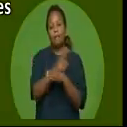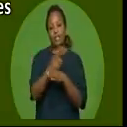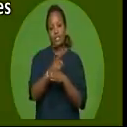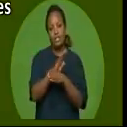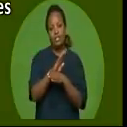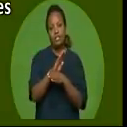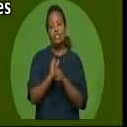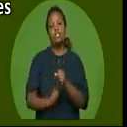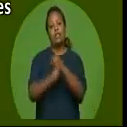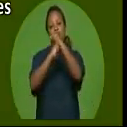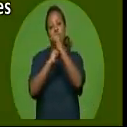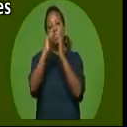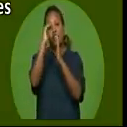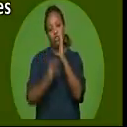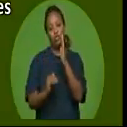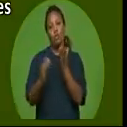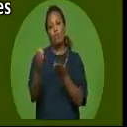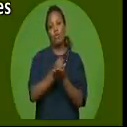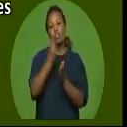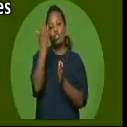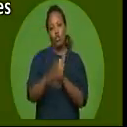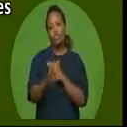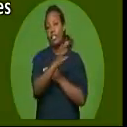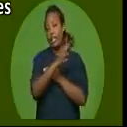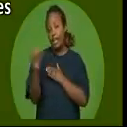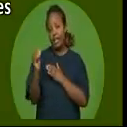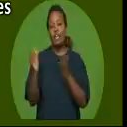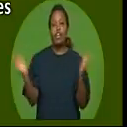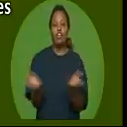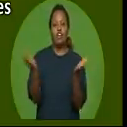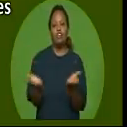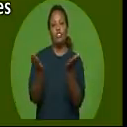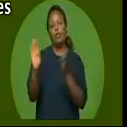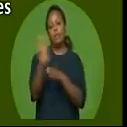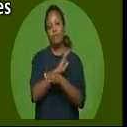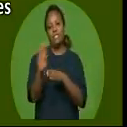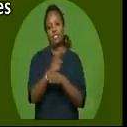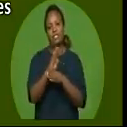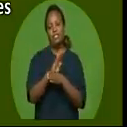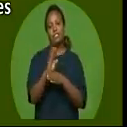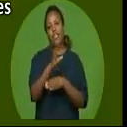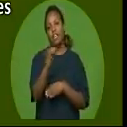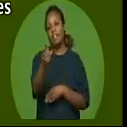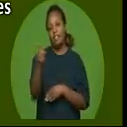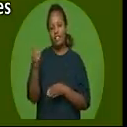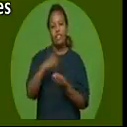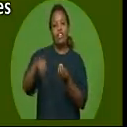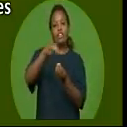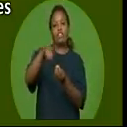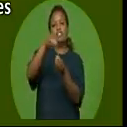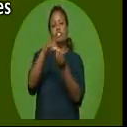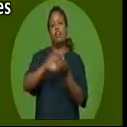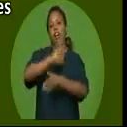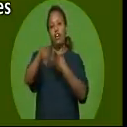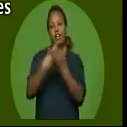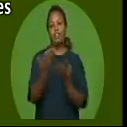a business subsidy reduces production costs and encourages businesses and thus